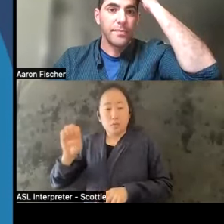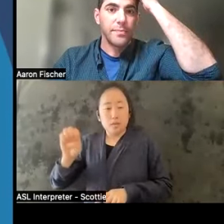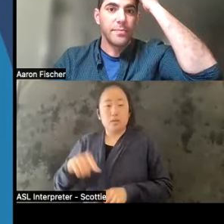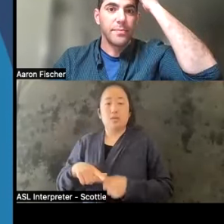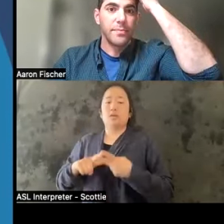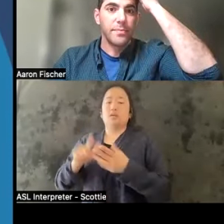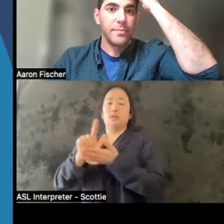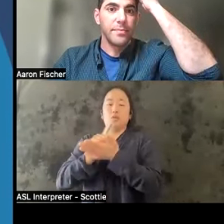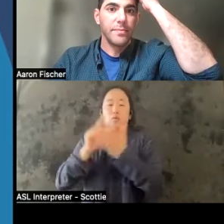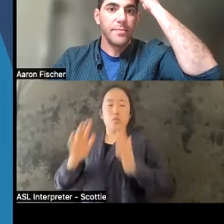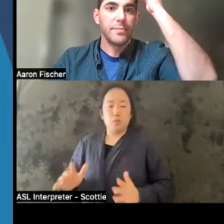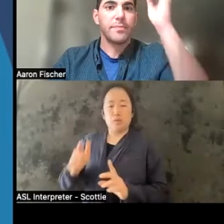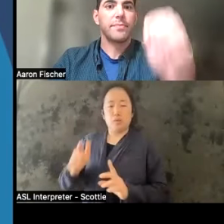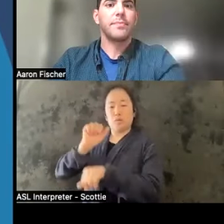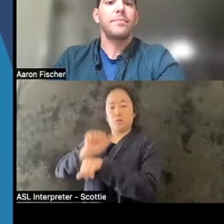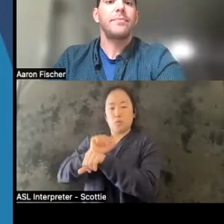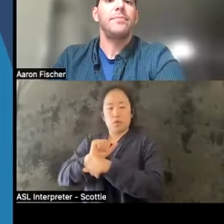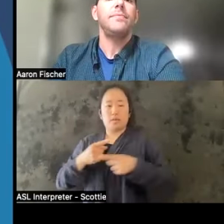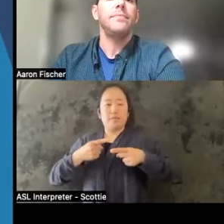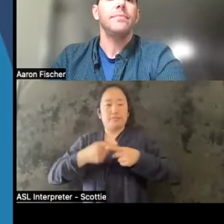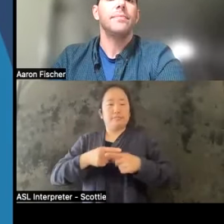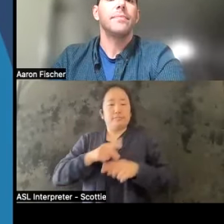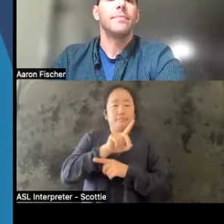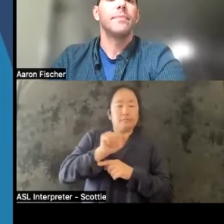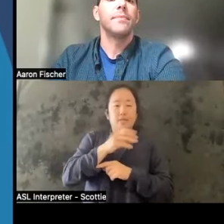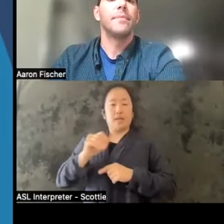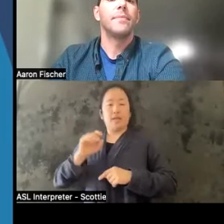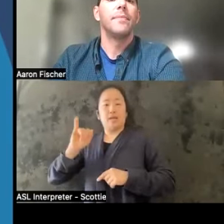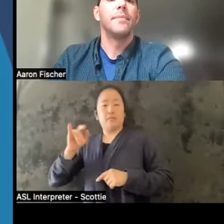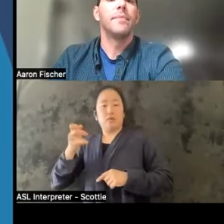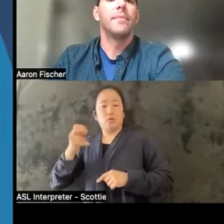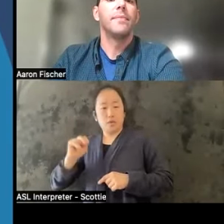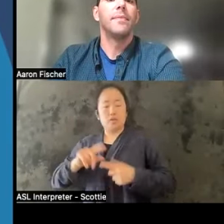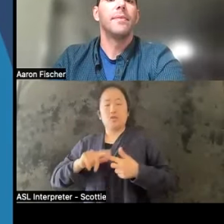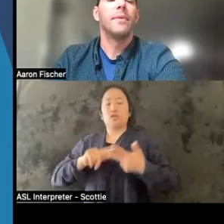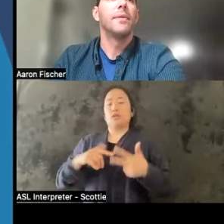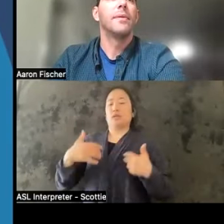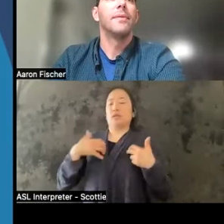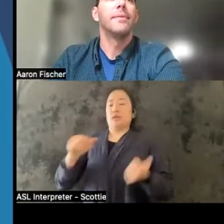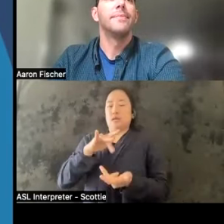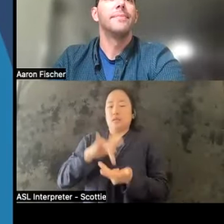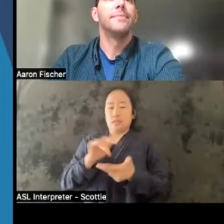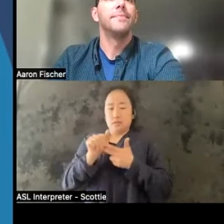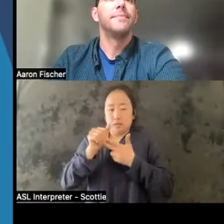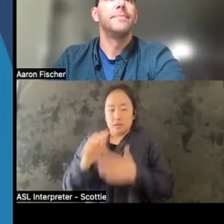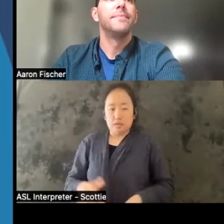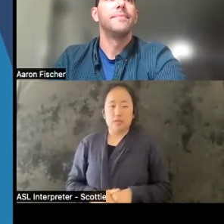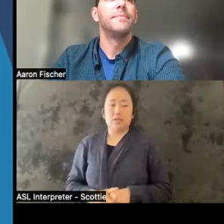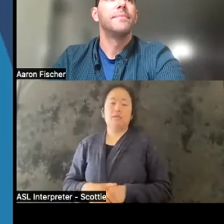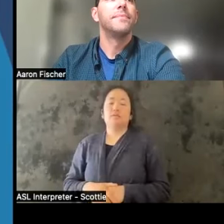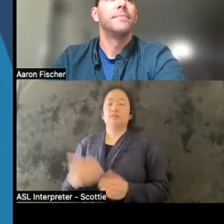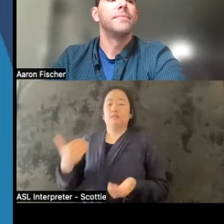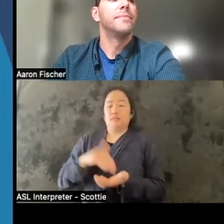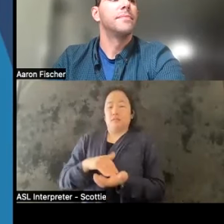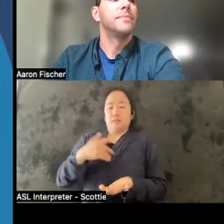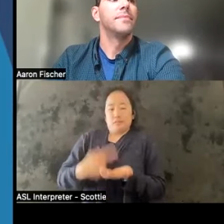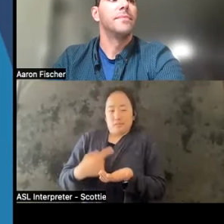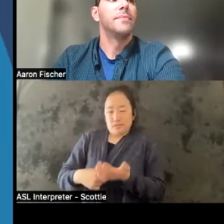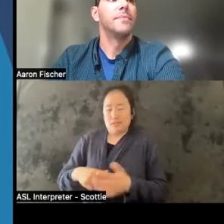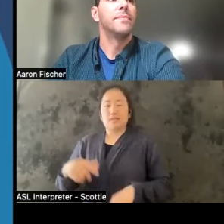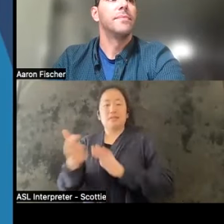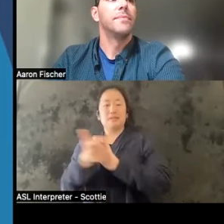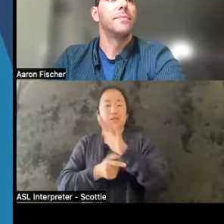deep experience in patient advocacy. Like this one, we will cover the legal protections for kids with disabilities, including in